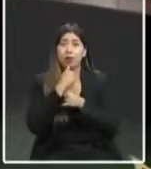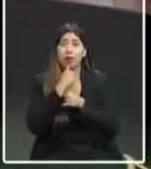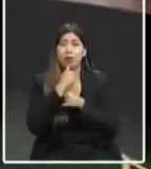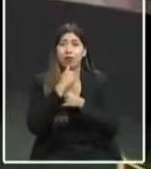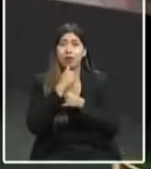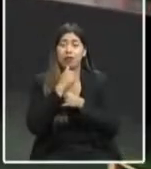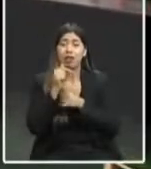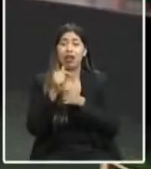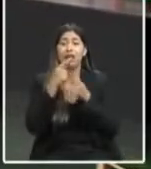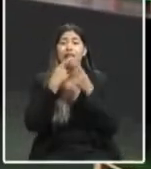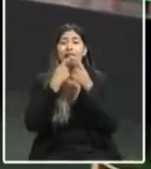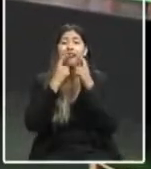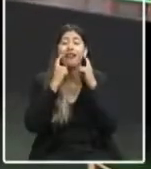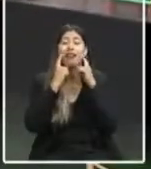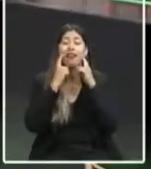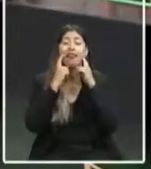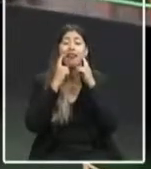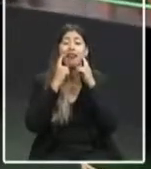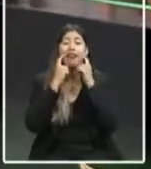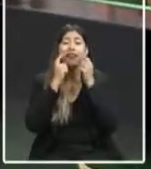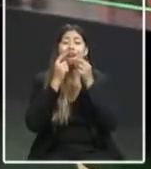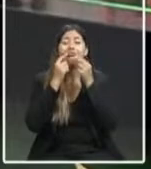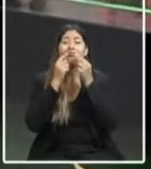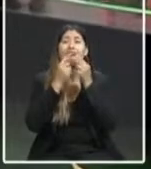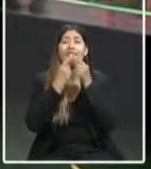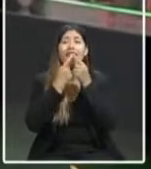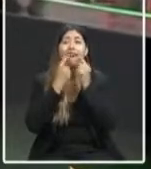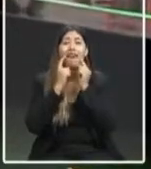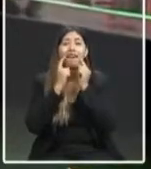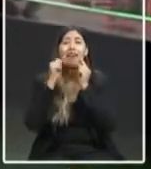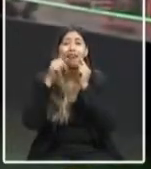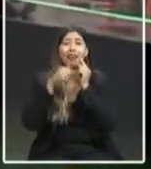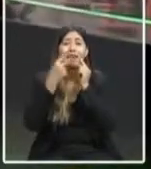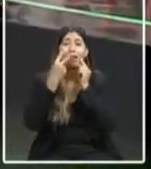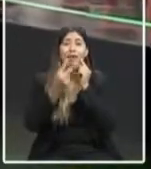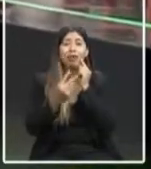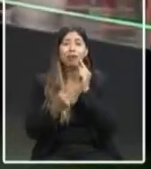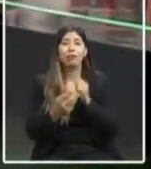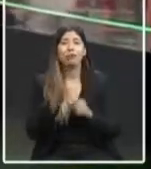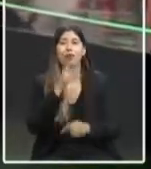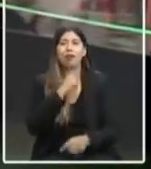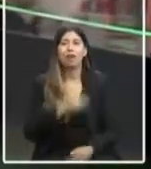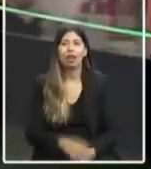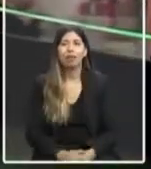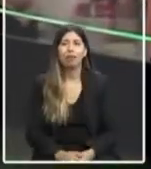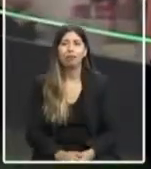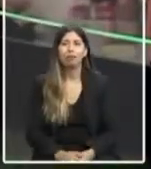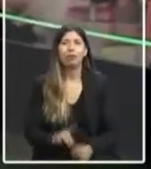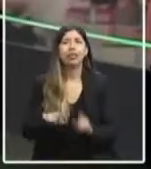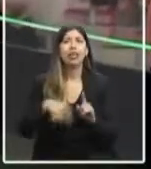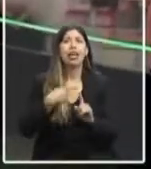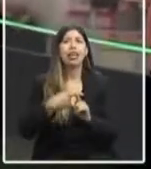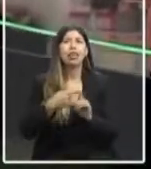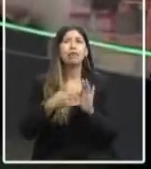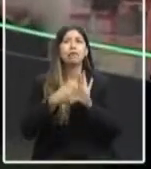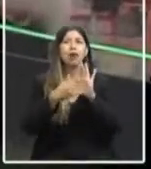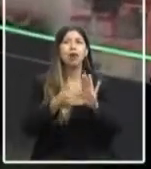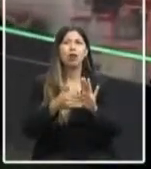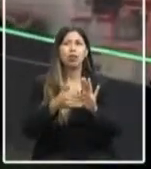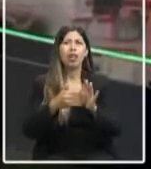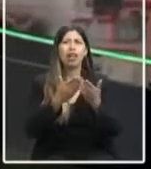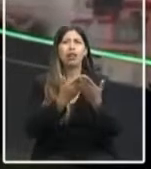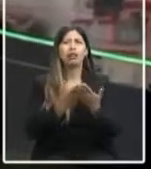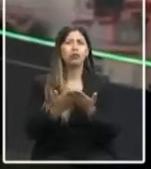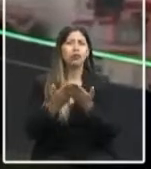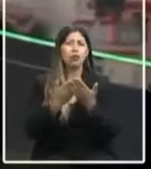different example that I would like to show you also from studies carried out in my lab is to understand like